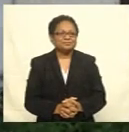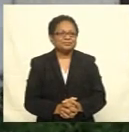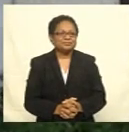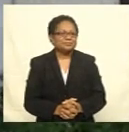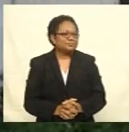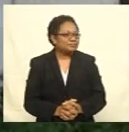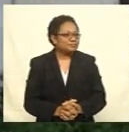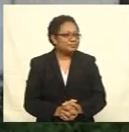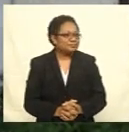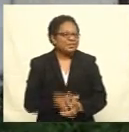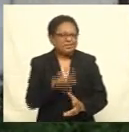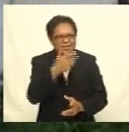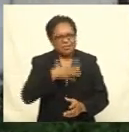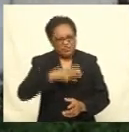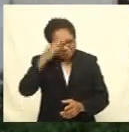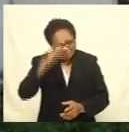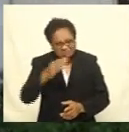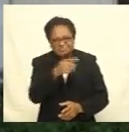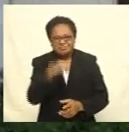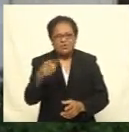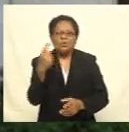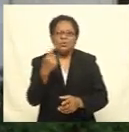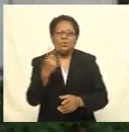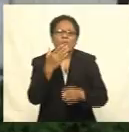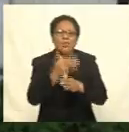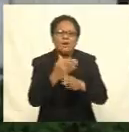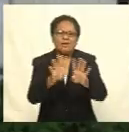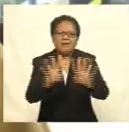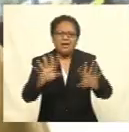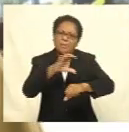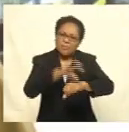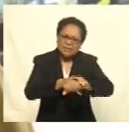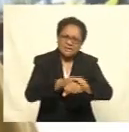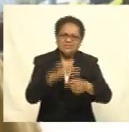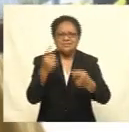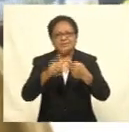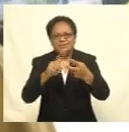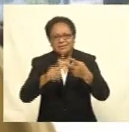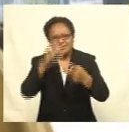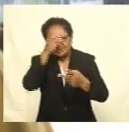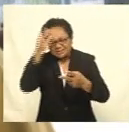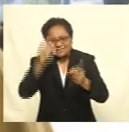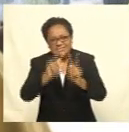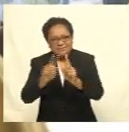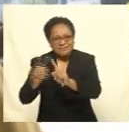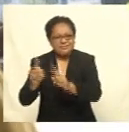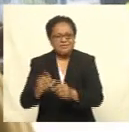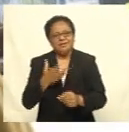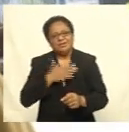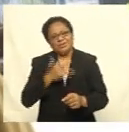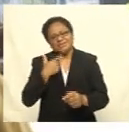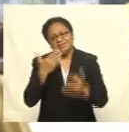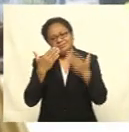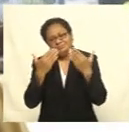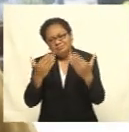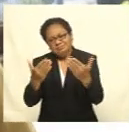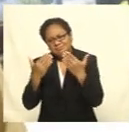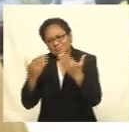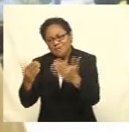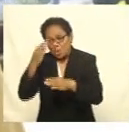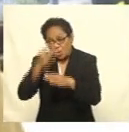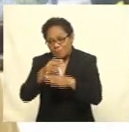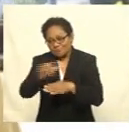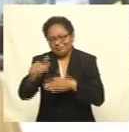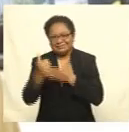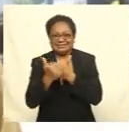I want to salute them for the great work they have been doing. I want to say thank you and hope they are keeping safe during this